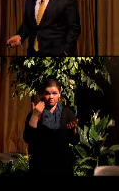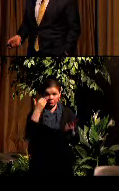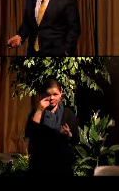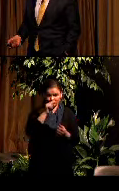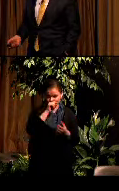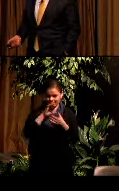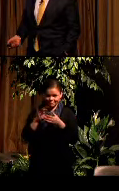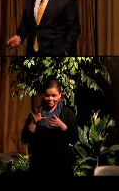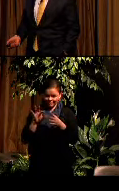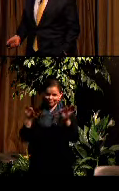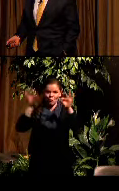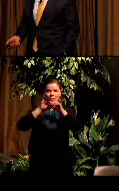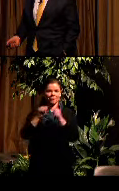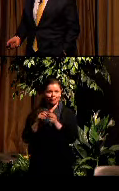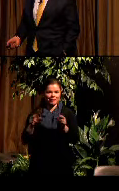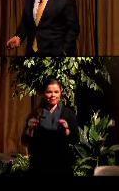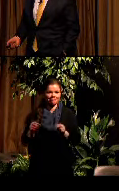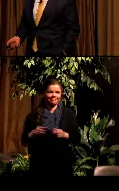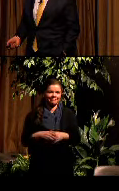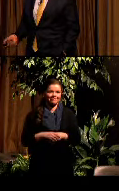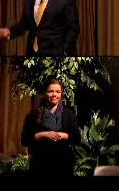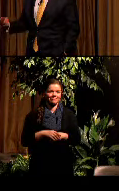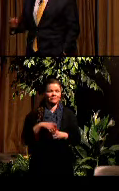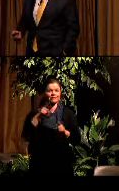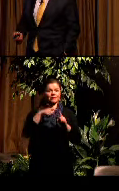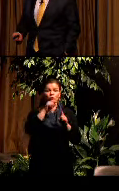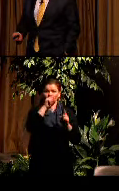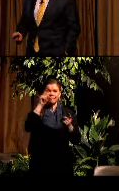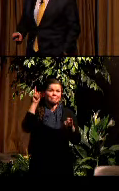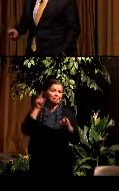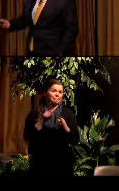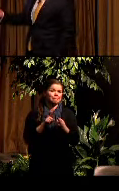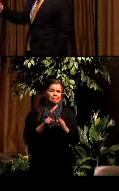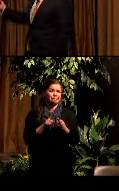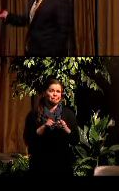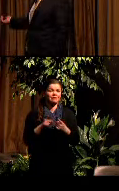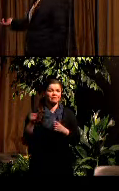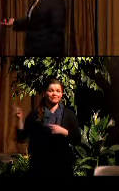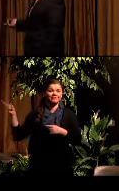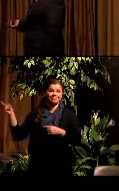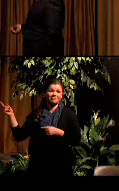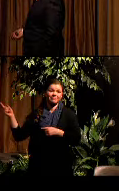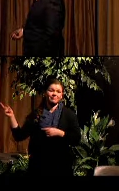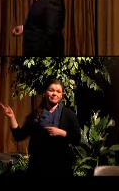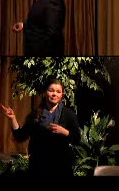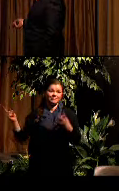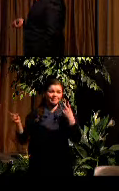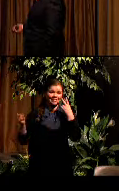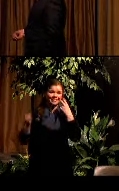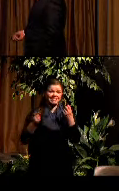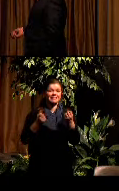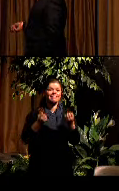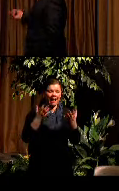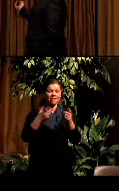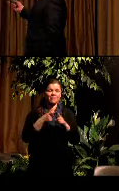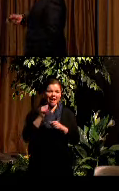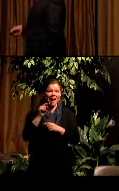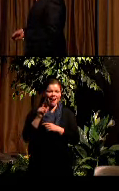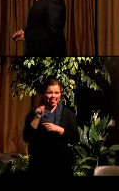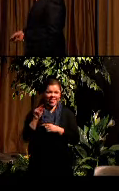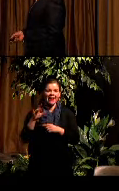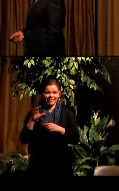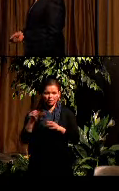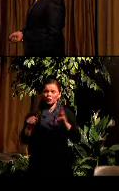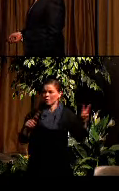only shorebird that's declining. We're seeing a lot of shorebirds, both from the Atlantic coast and the west coast, that have declined. The